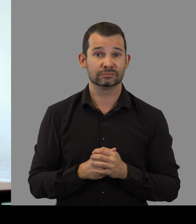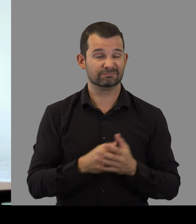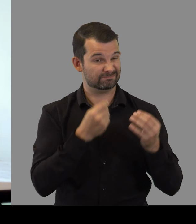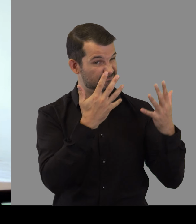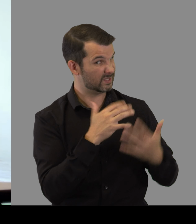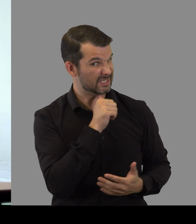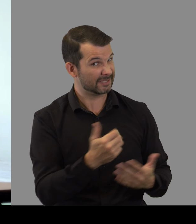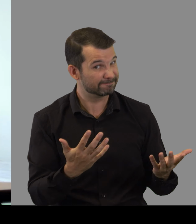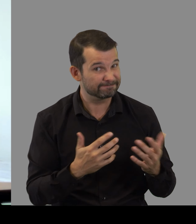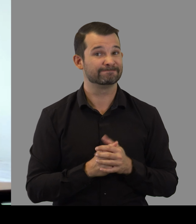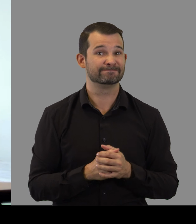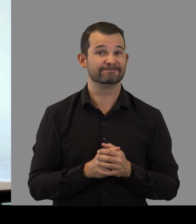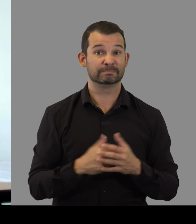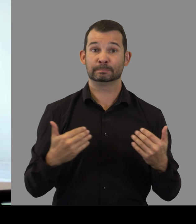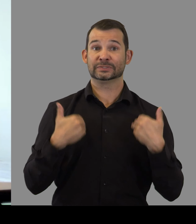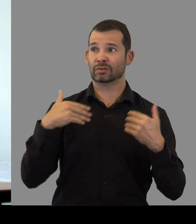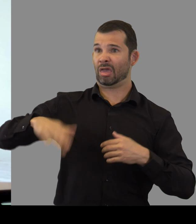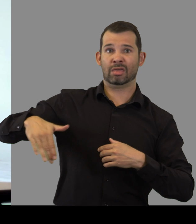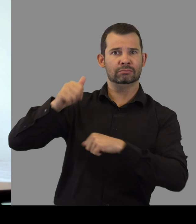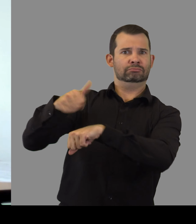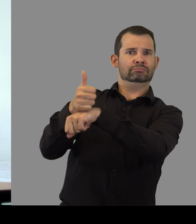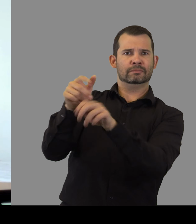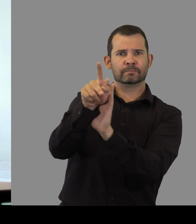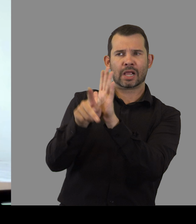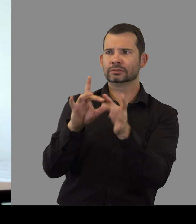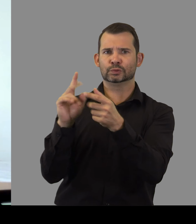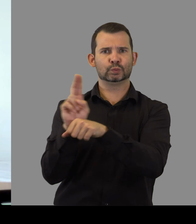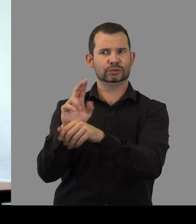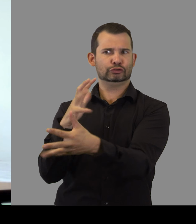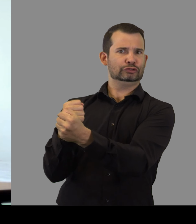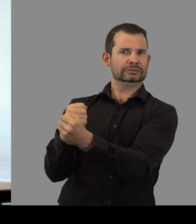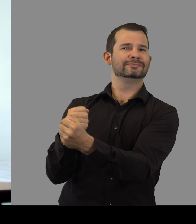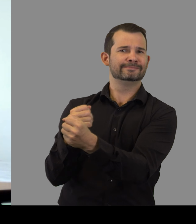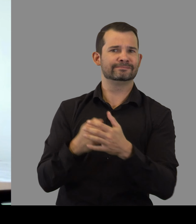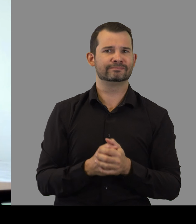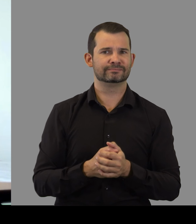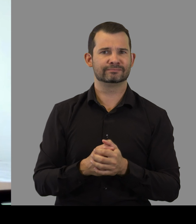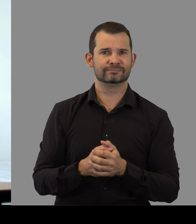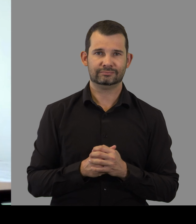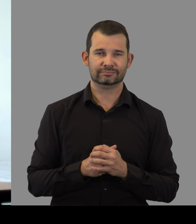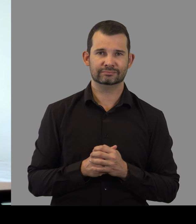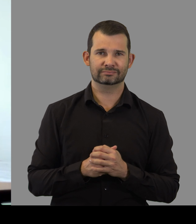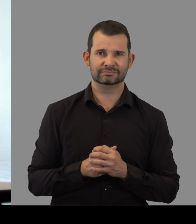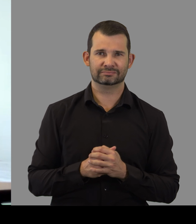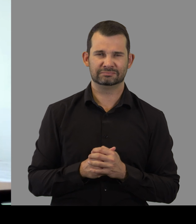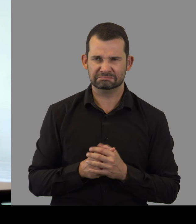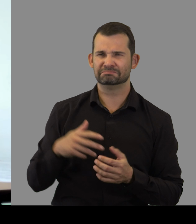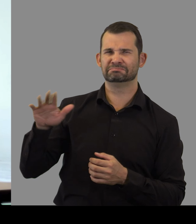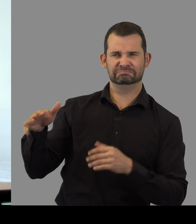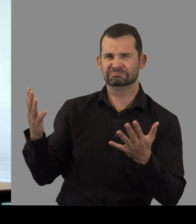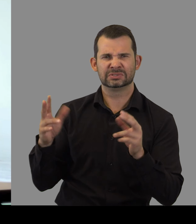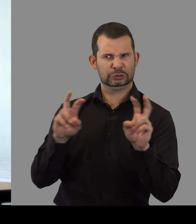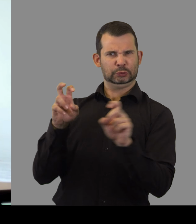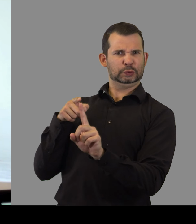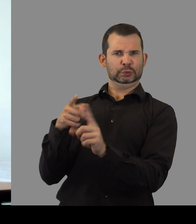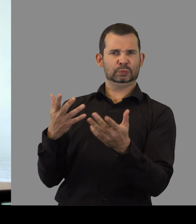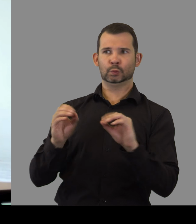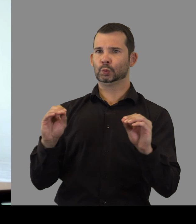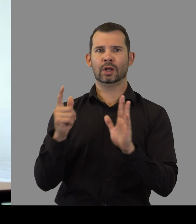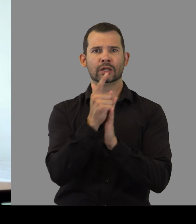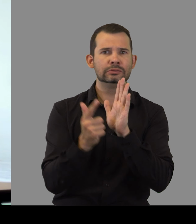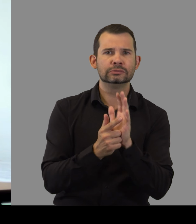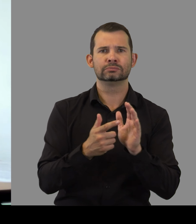schools? Unfortunately not. The ministry has not established a policy on the use of restraints. So what is the